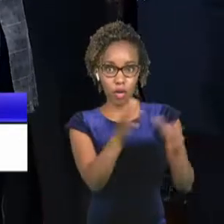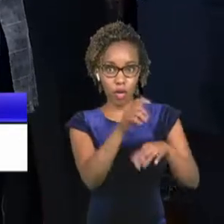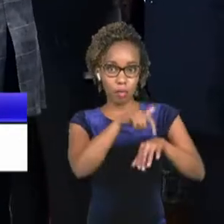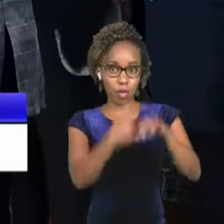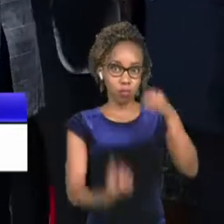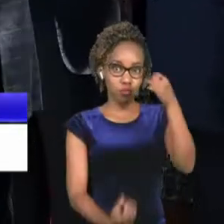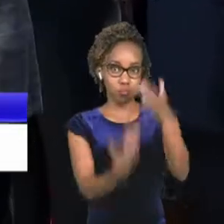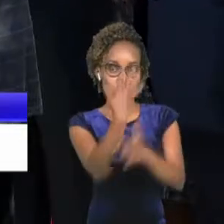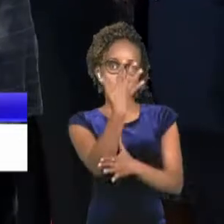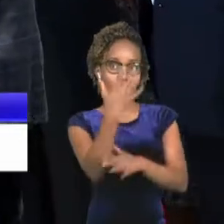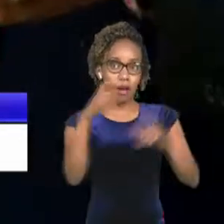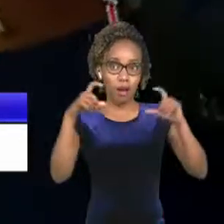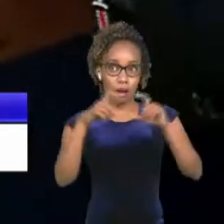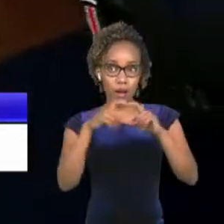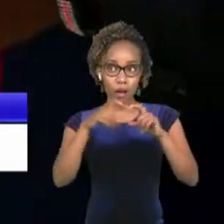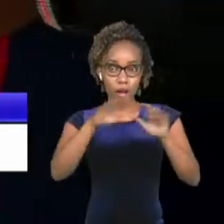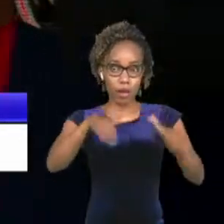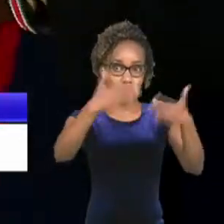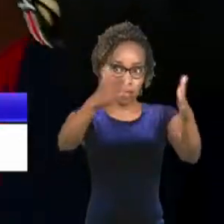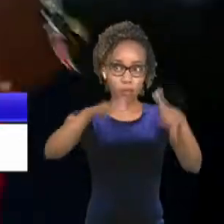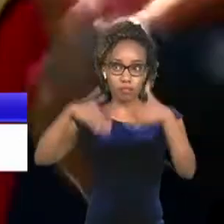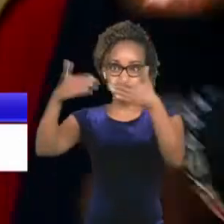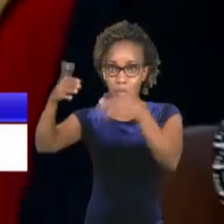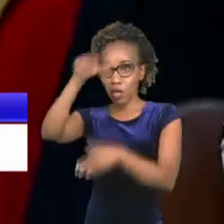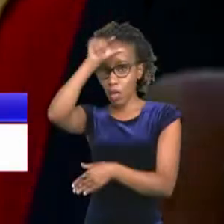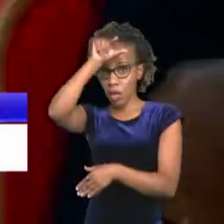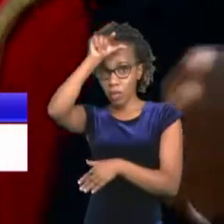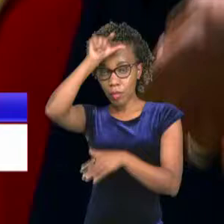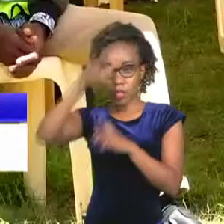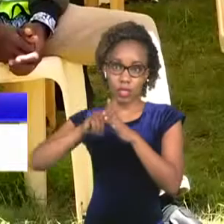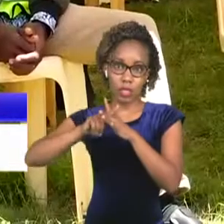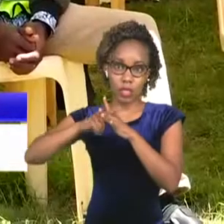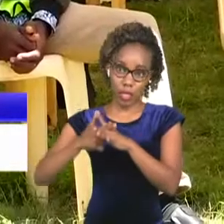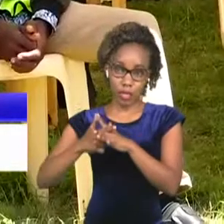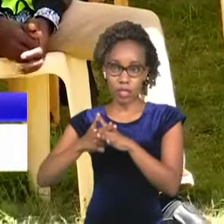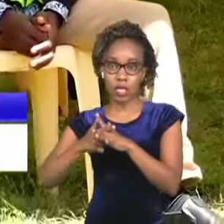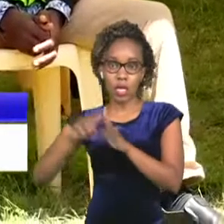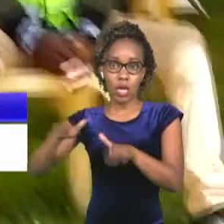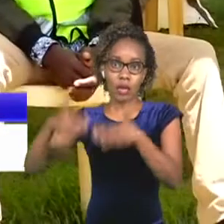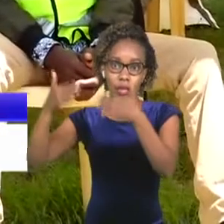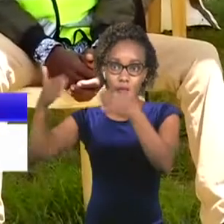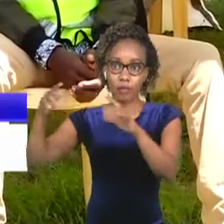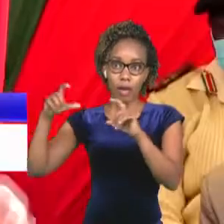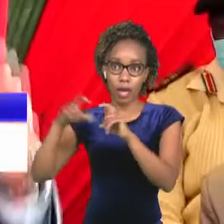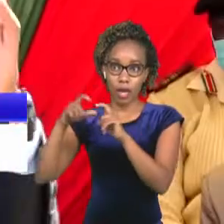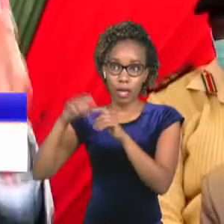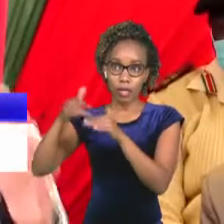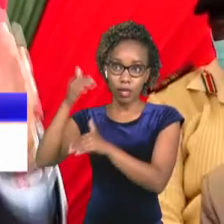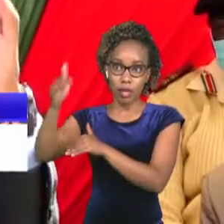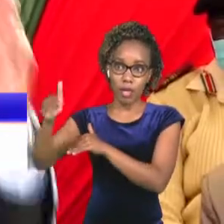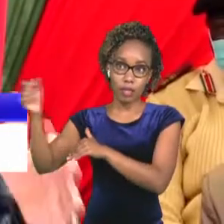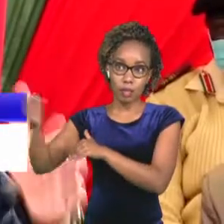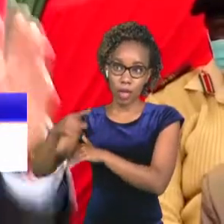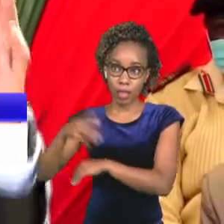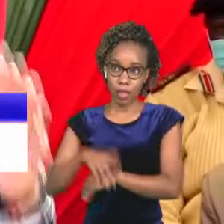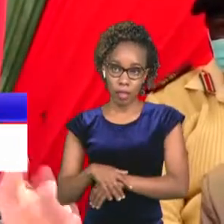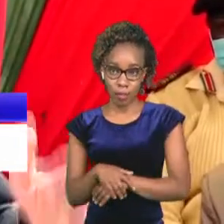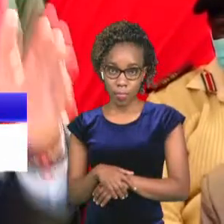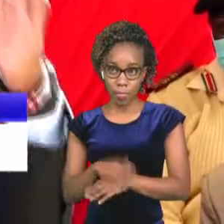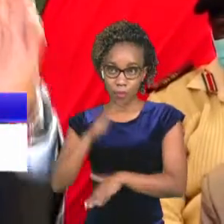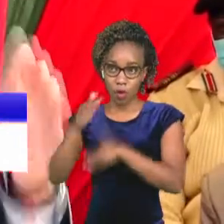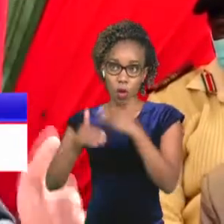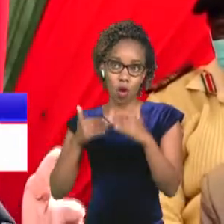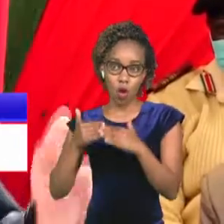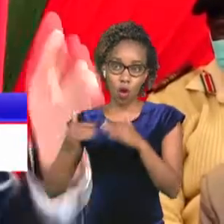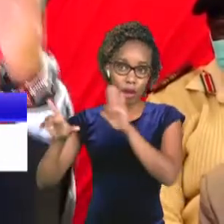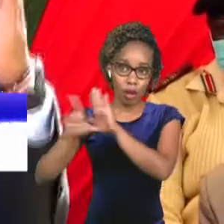card distribution, said that the government will begin the nationwide rollout of the cards next month. All the legal requirements